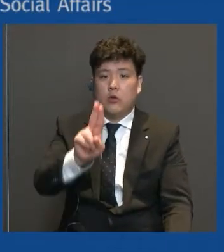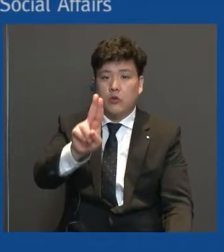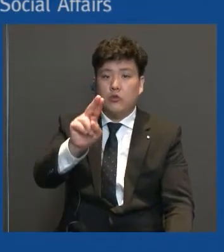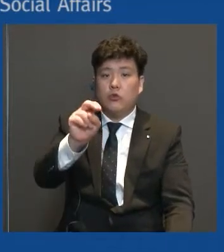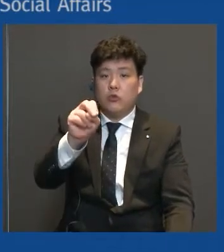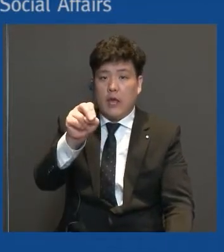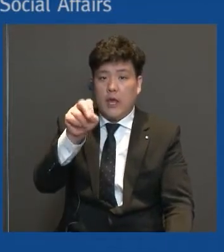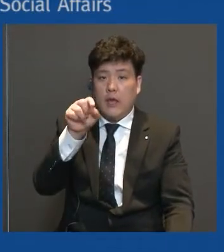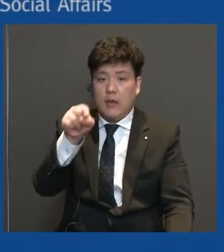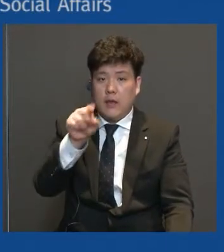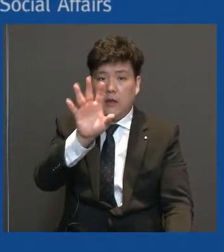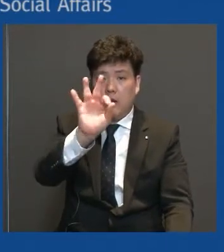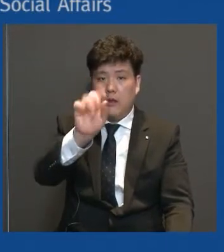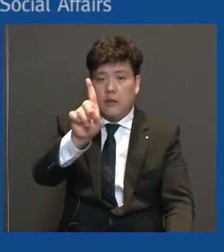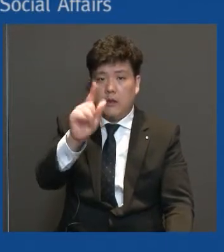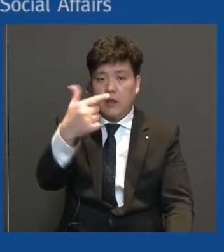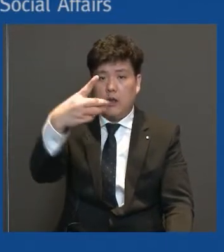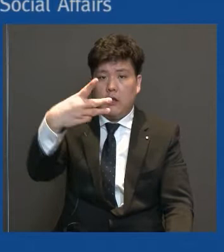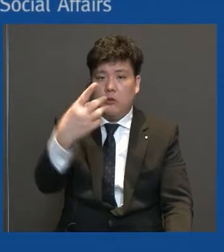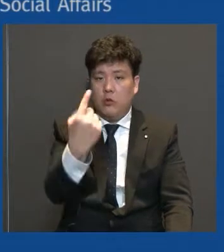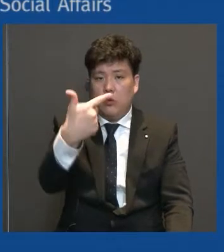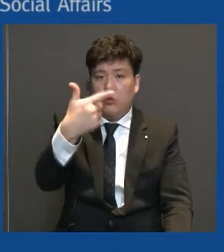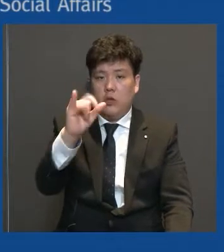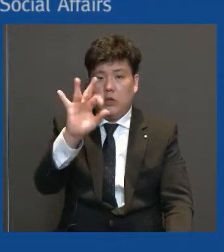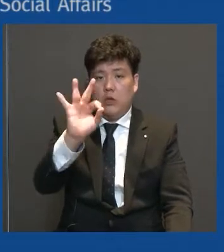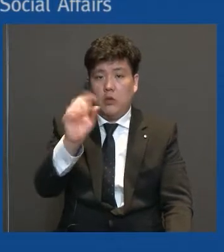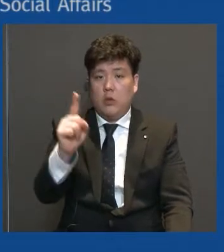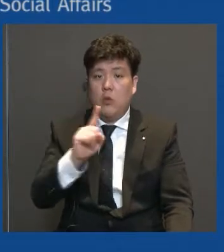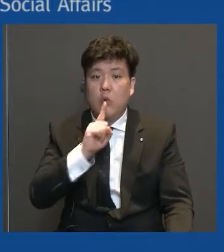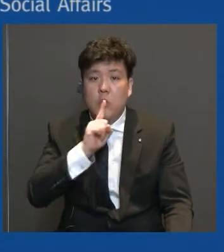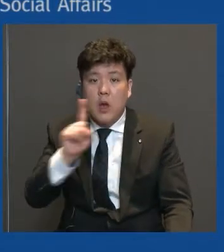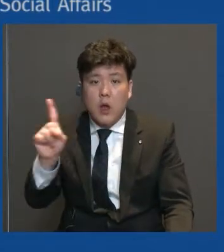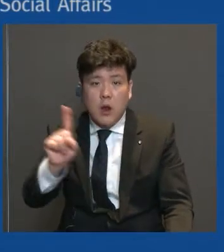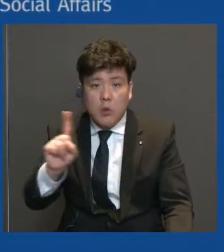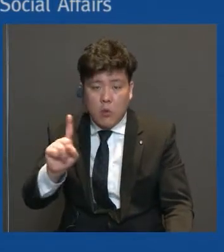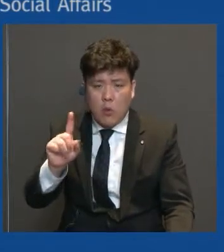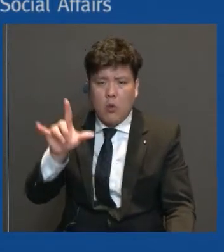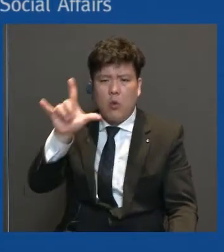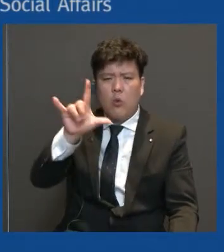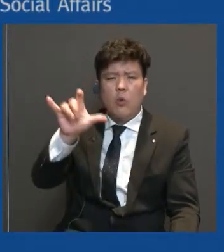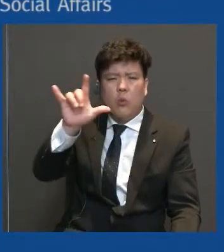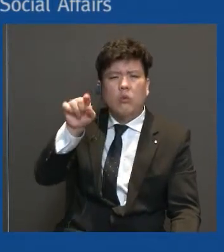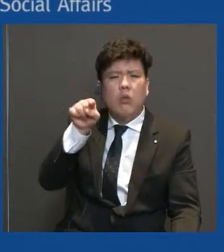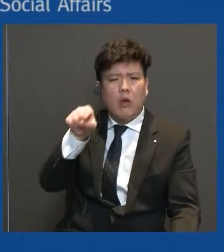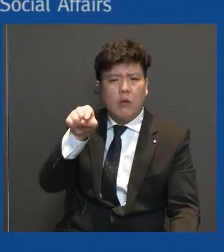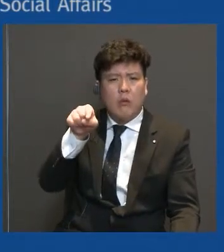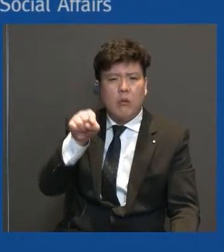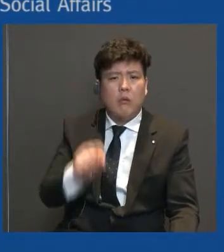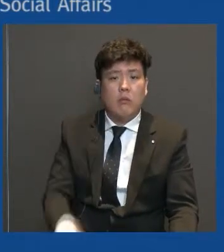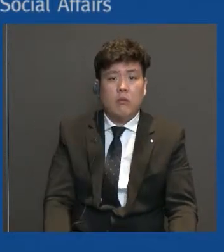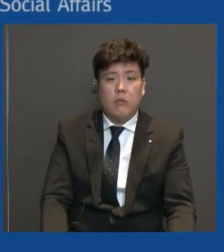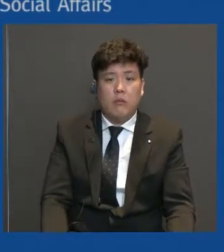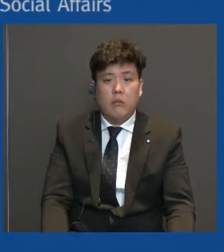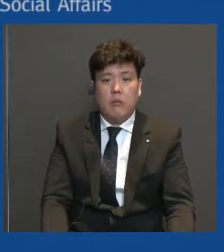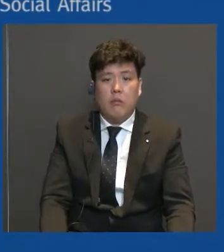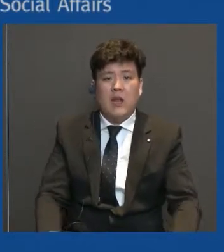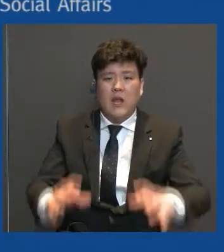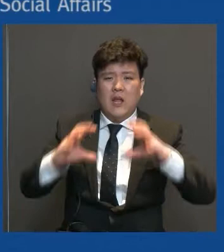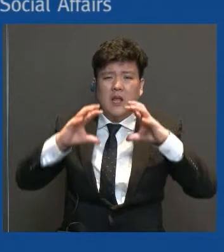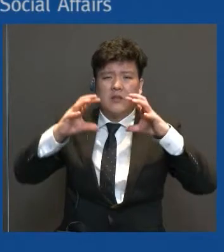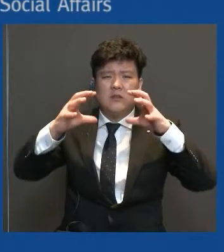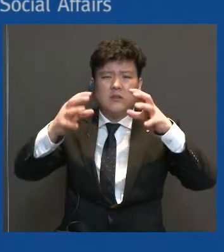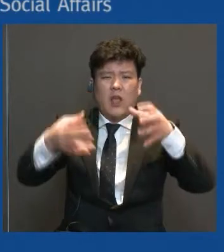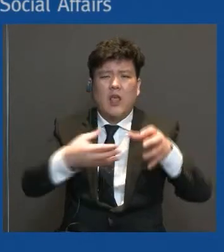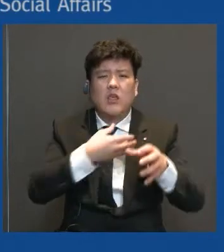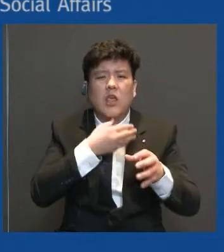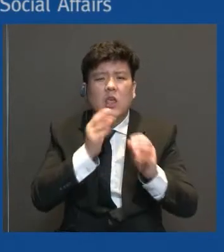pandemic has wrought on older persons around the world, not only on their health, but on their rights and